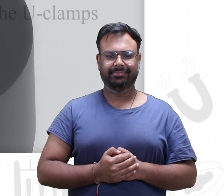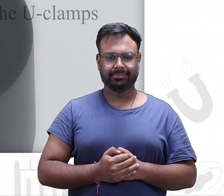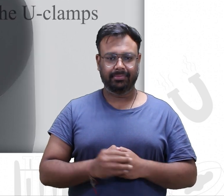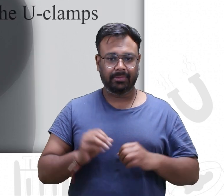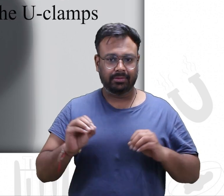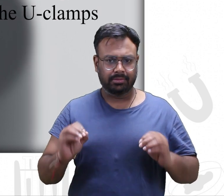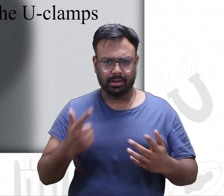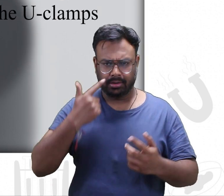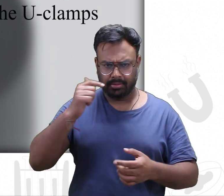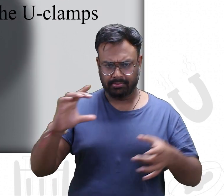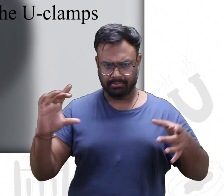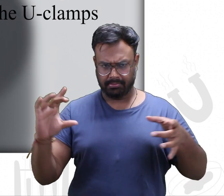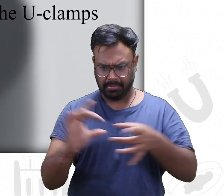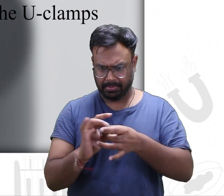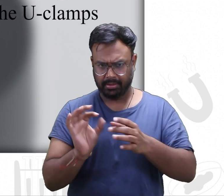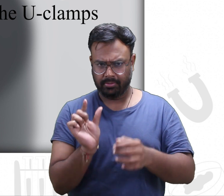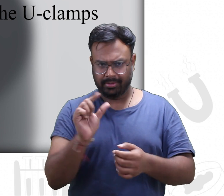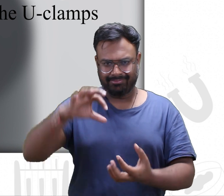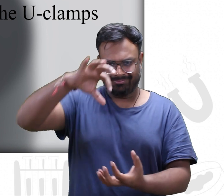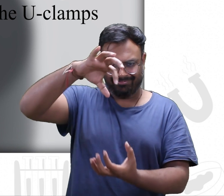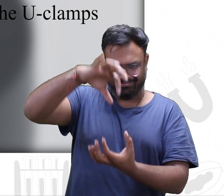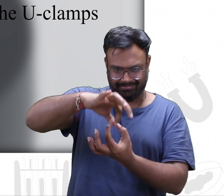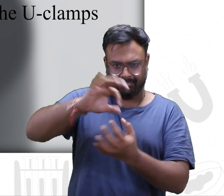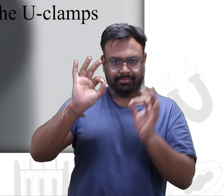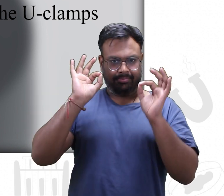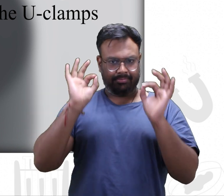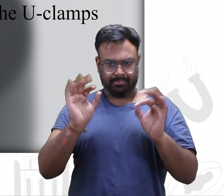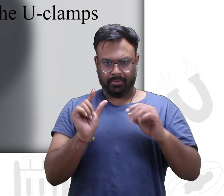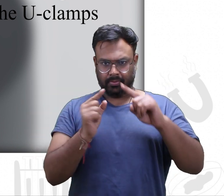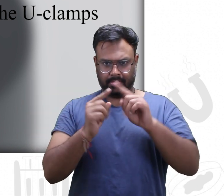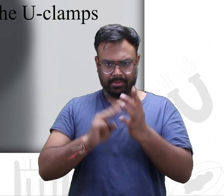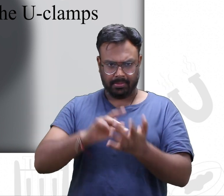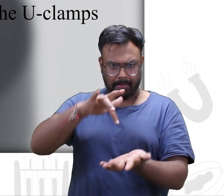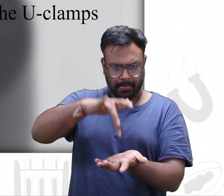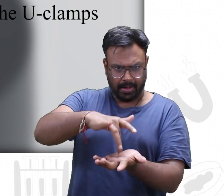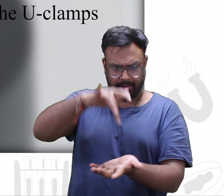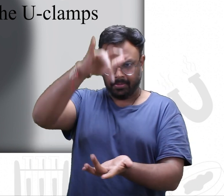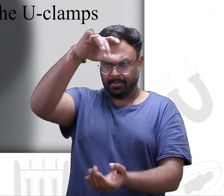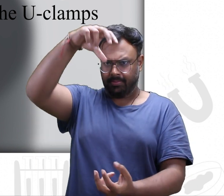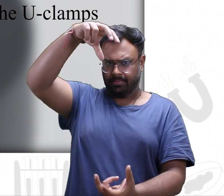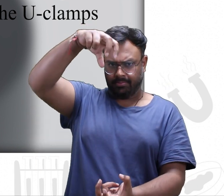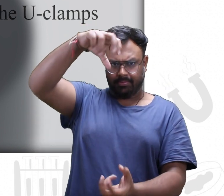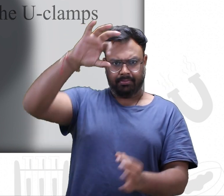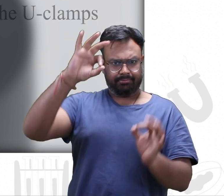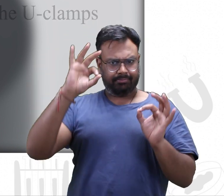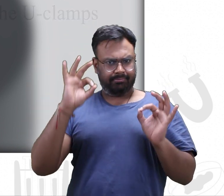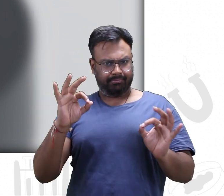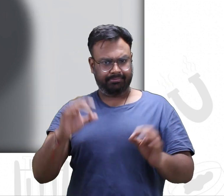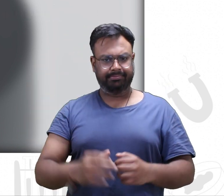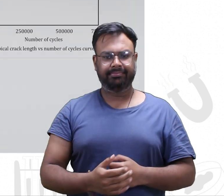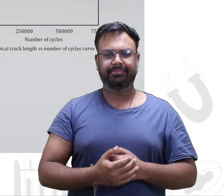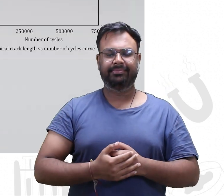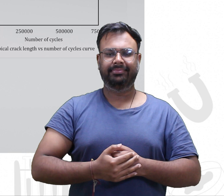The specimen to be tested is connected using U-clamps and placed in the UTM. The U-clamps are held in position by